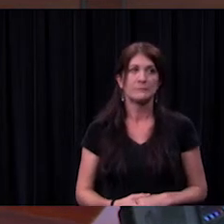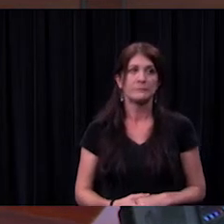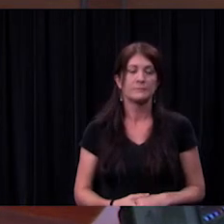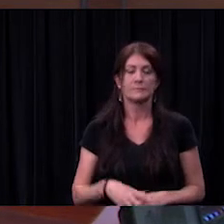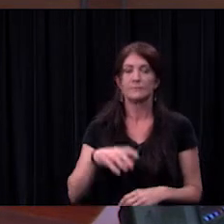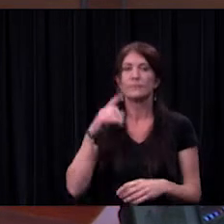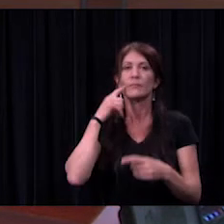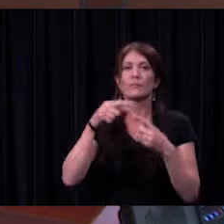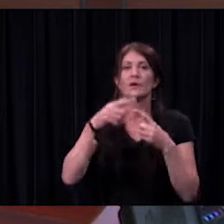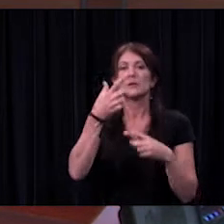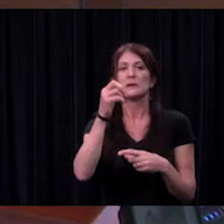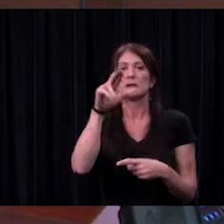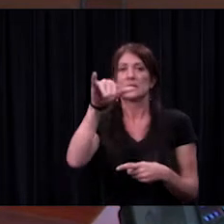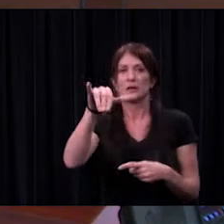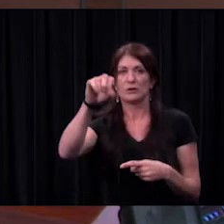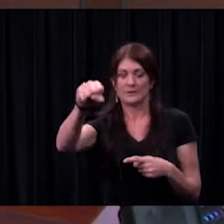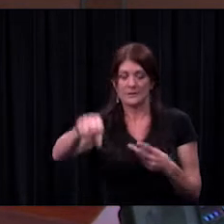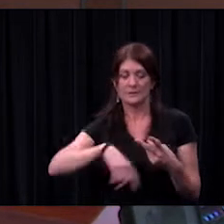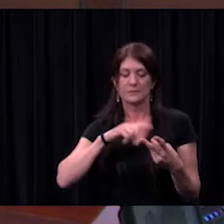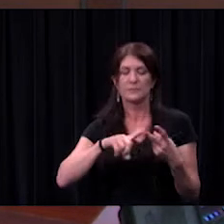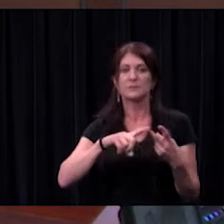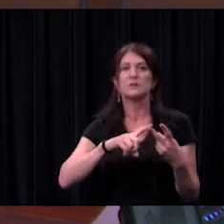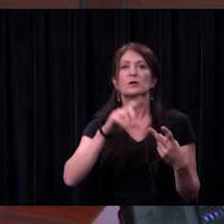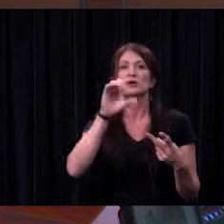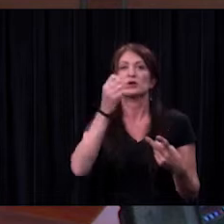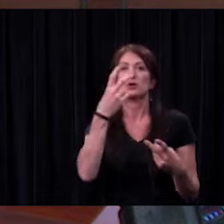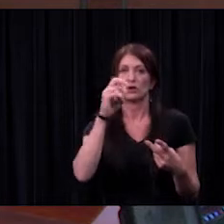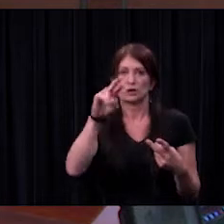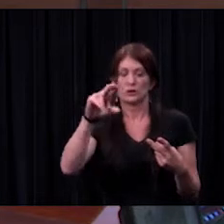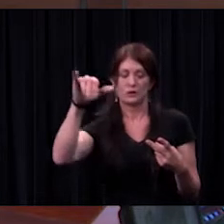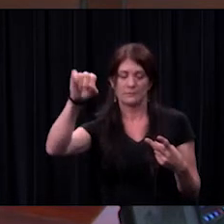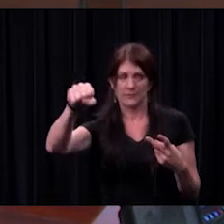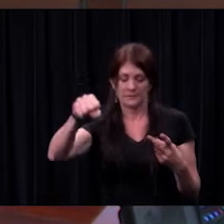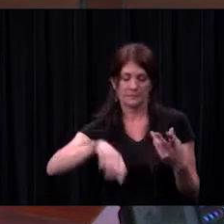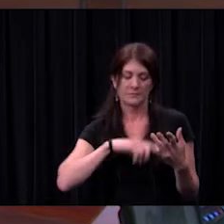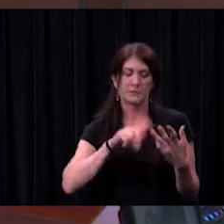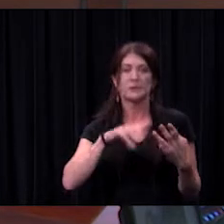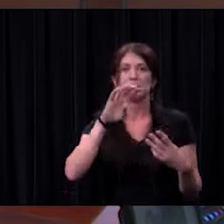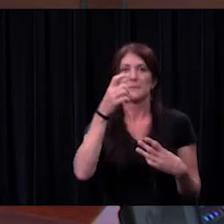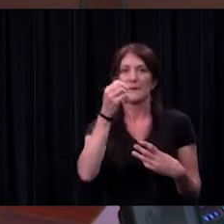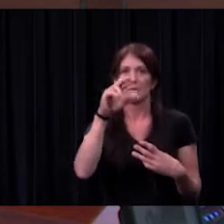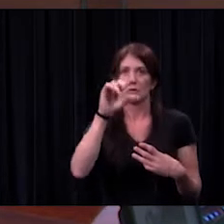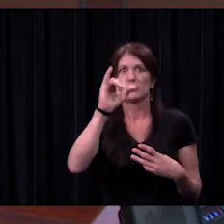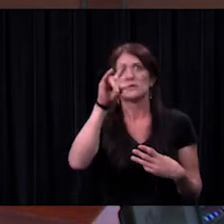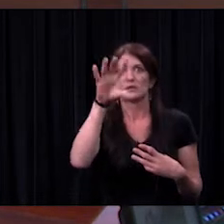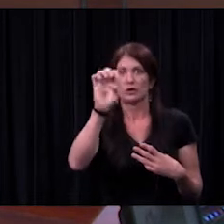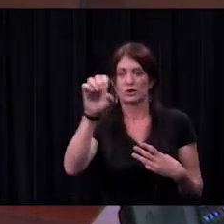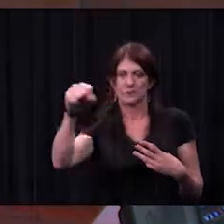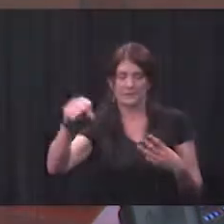Mr. Gary? Yes. Mr. Shear? Yes. Mr. Beveridge? Yes. Mr. McCune? Yes.